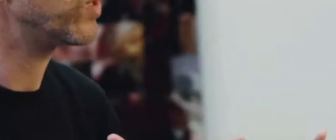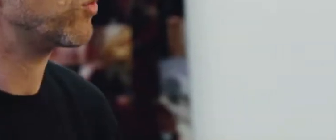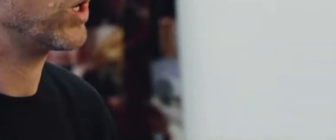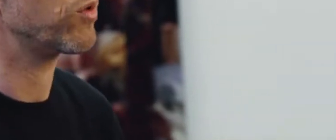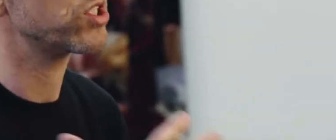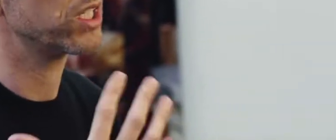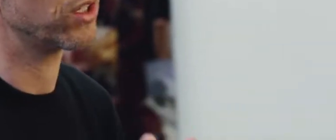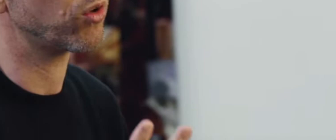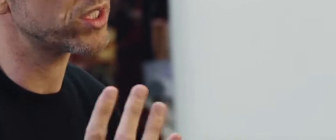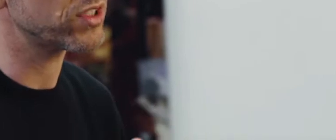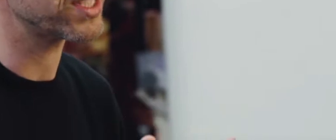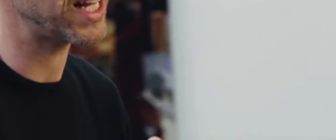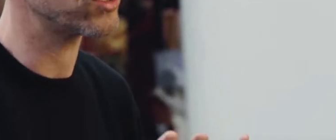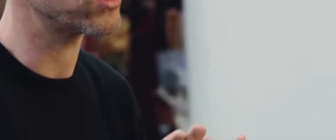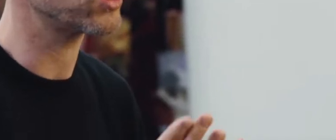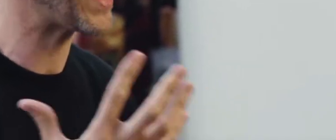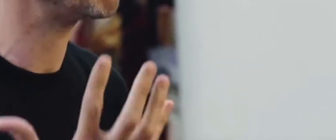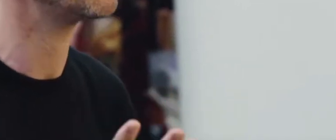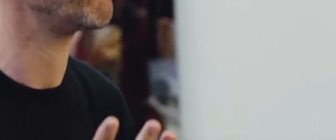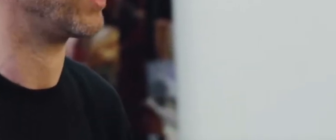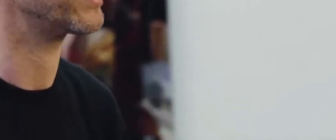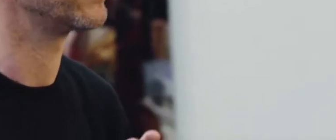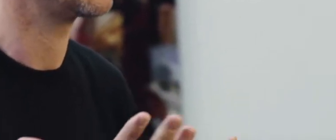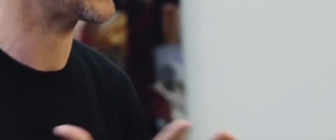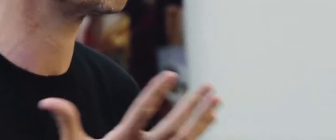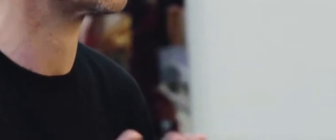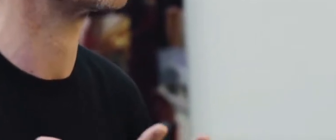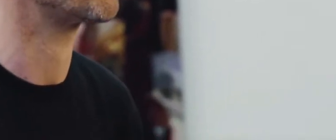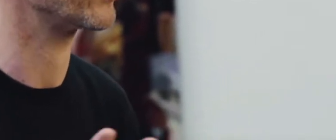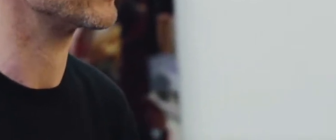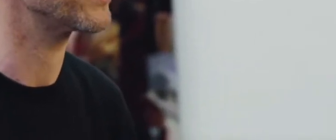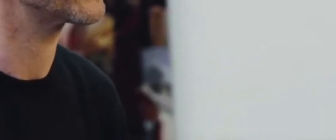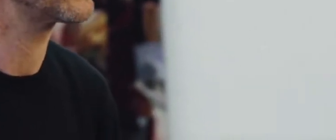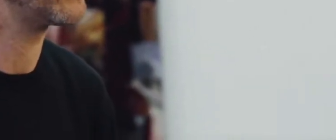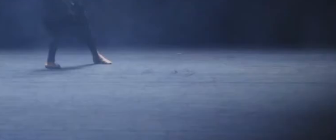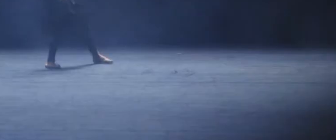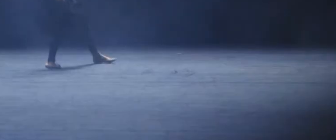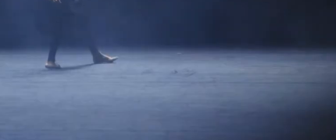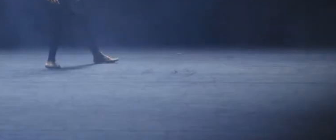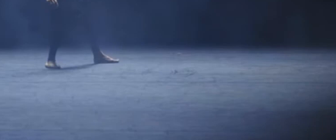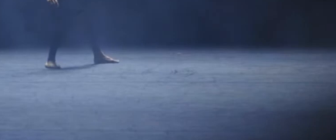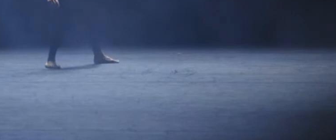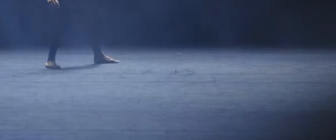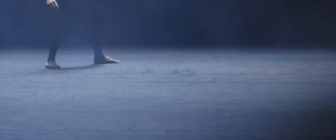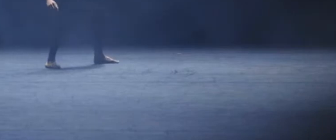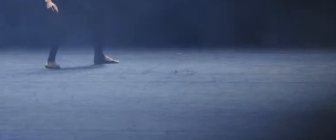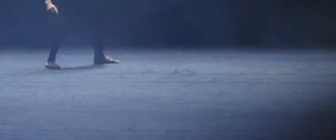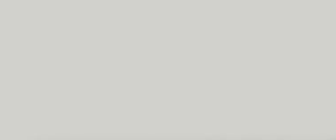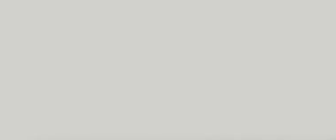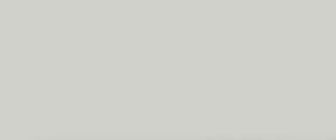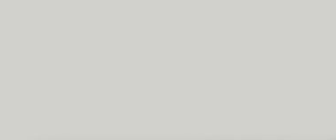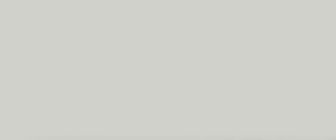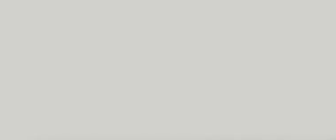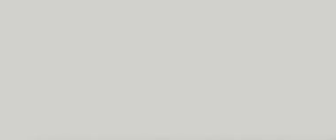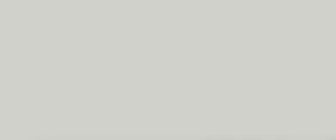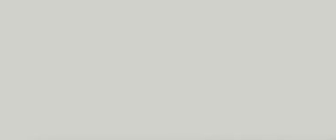How is it that we could work with machine learning or artificial intelligence to amplify aspects of the process that allows us to do things we could never have done